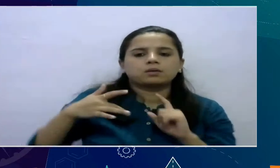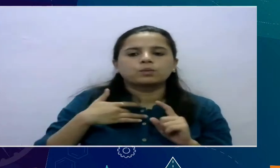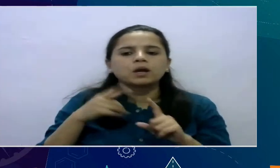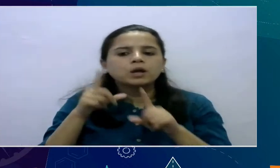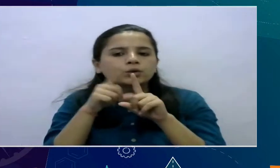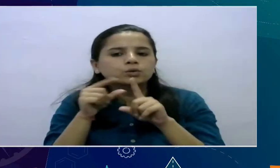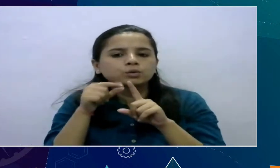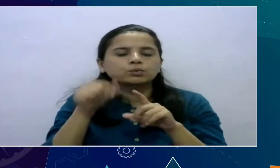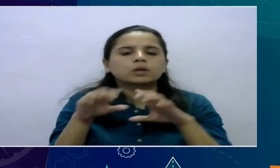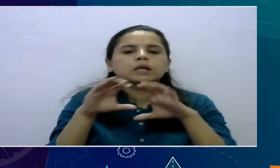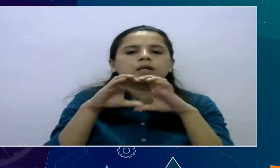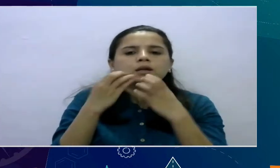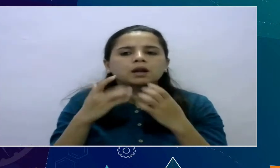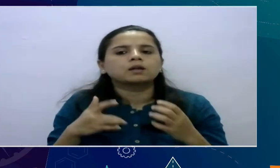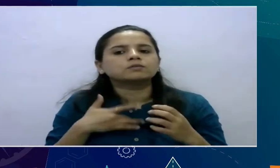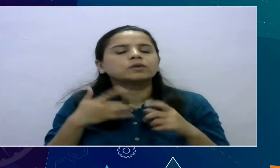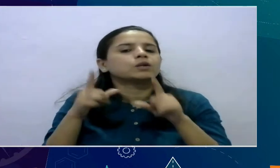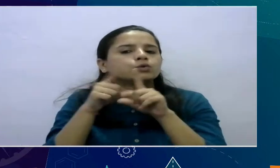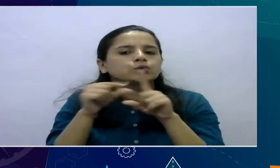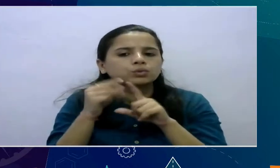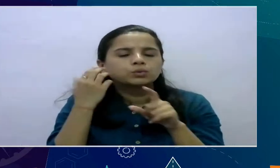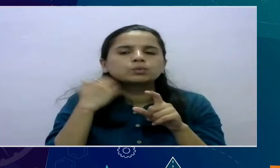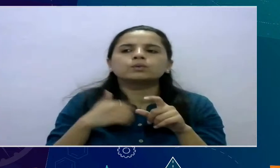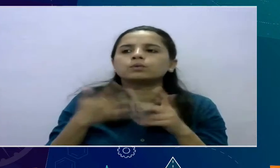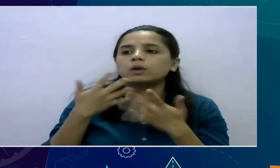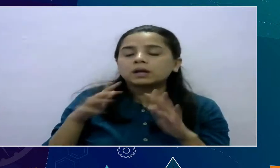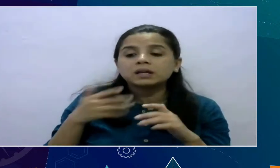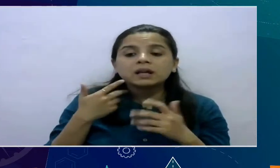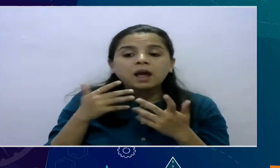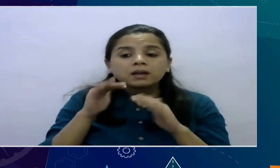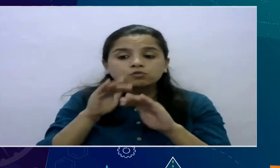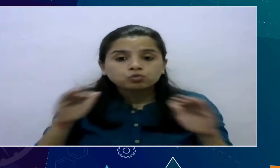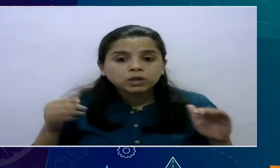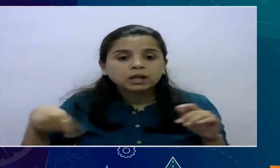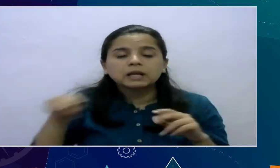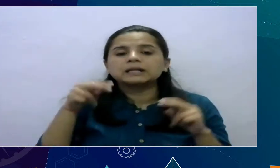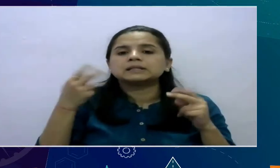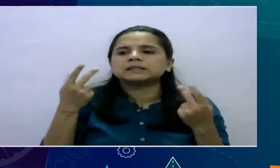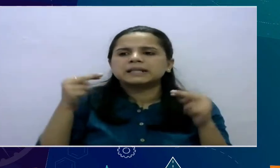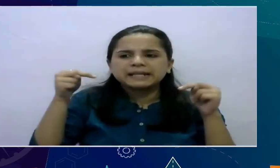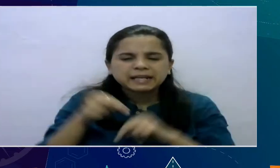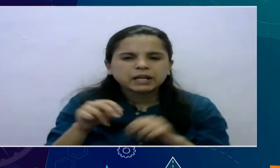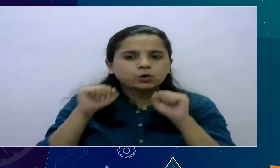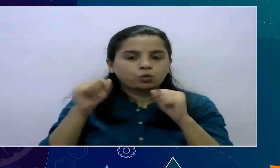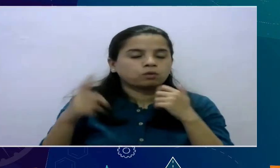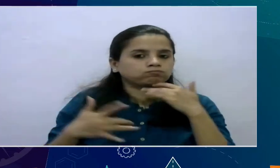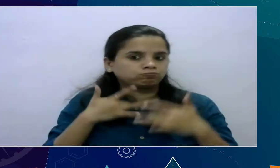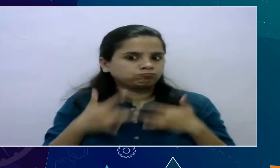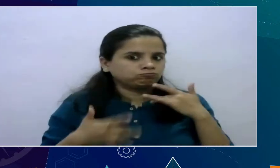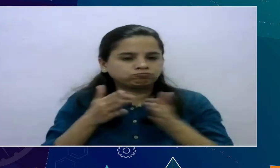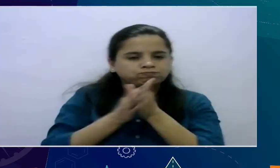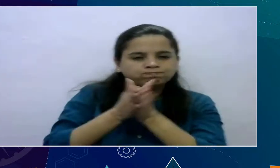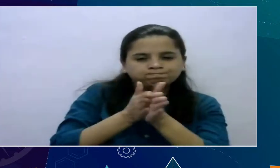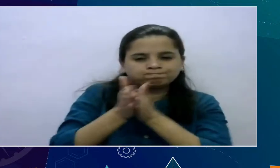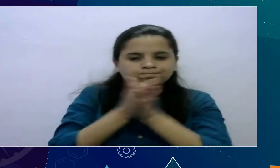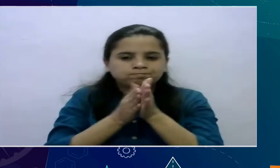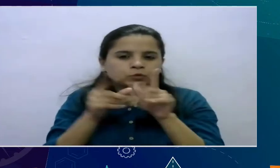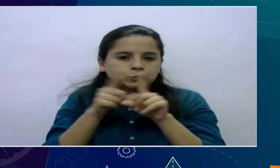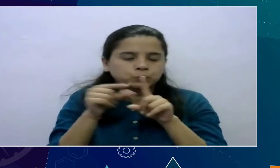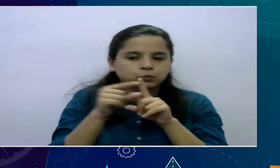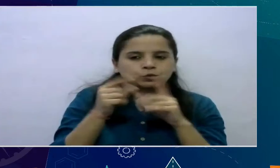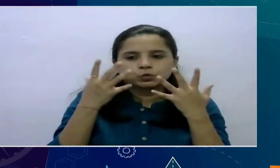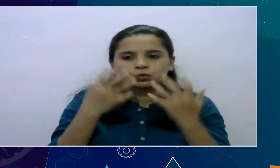in the class, and particularly with children with special need, they really are enthusiastic, and we are successful